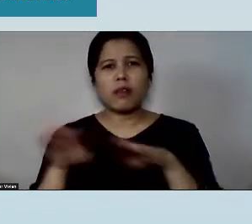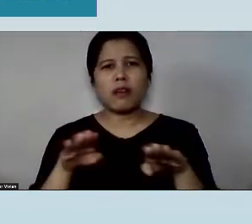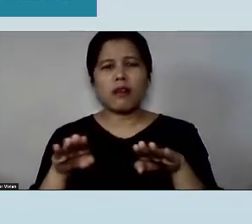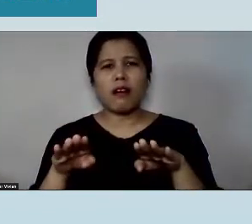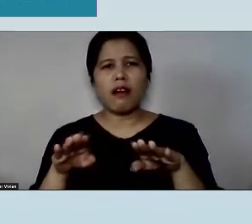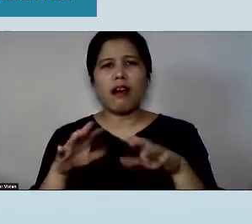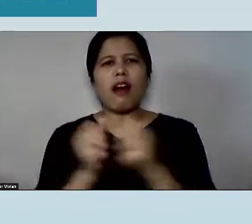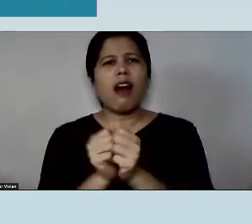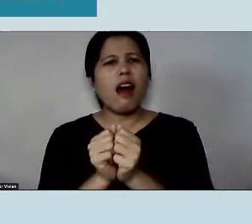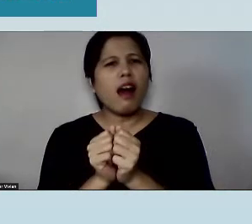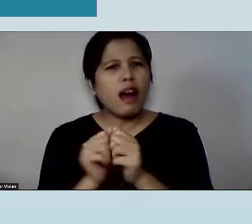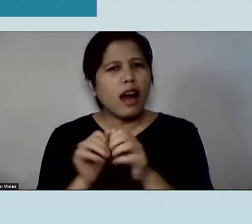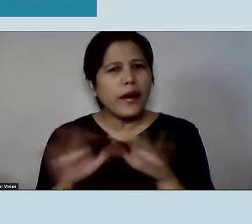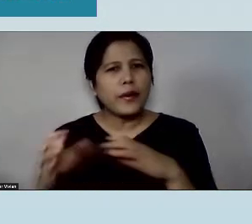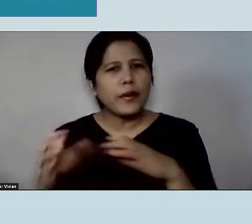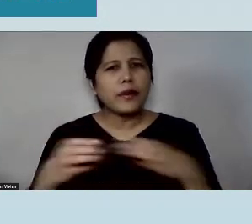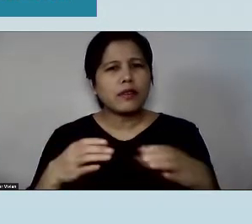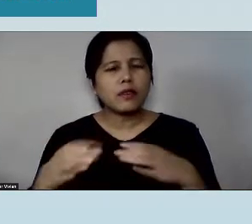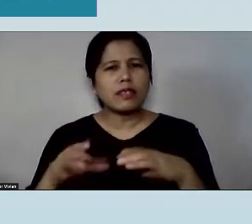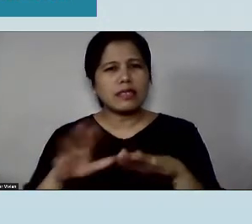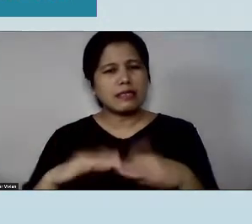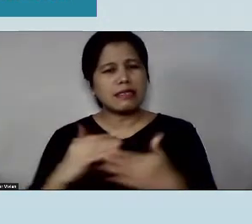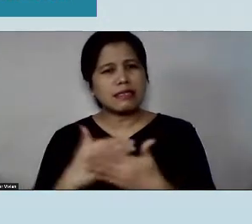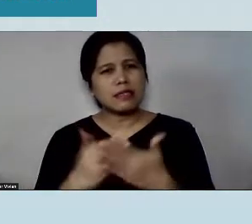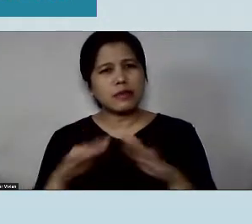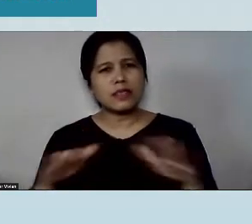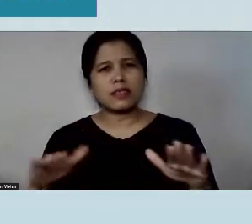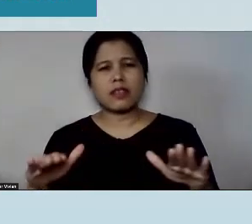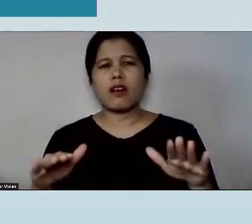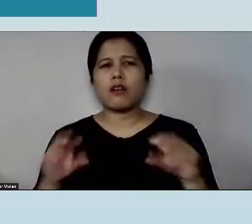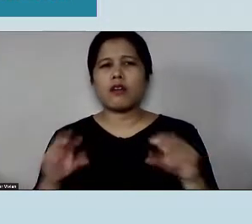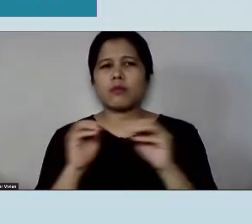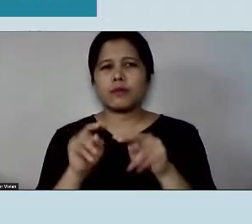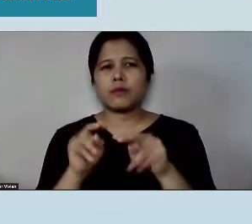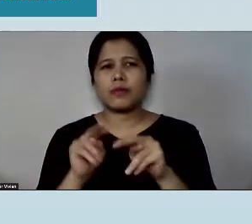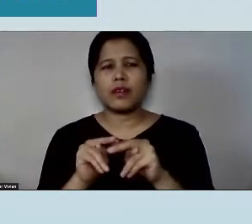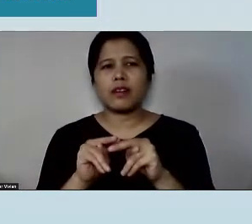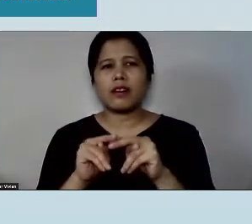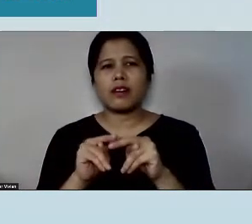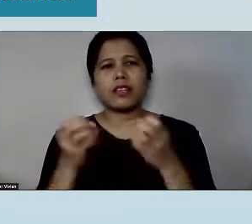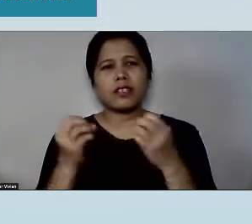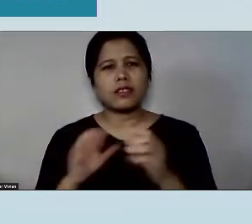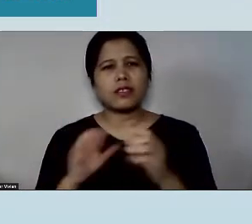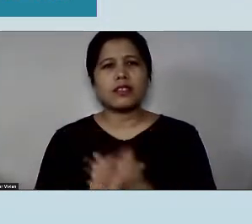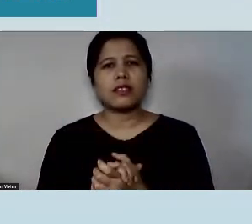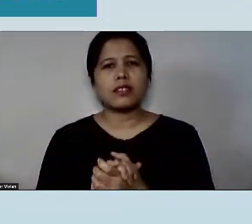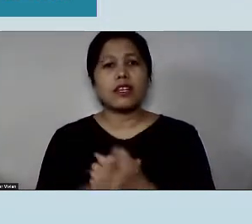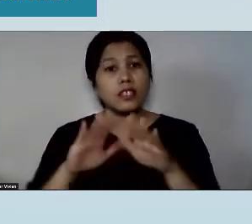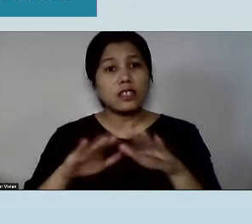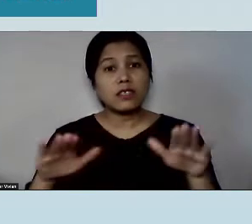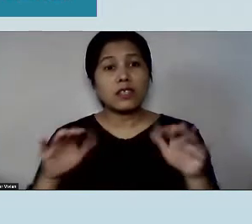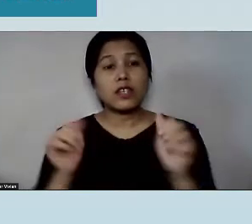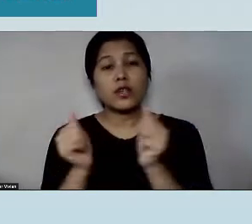for some children, these types of behavior are more than an occasional problem. So children with